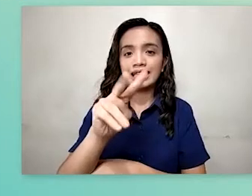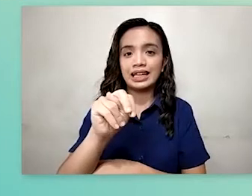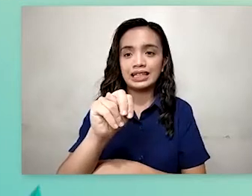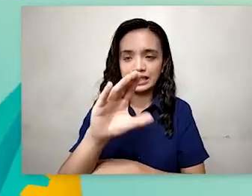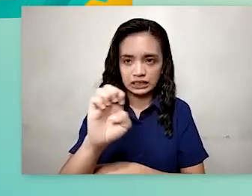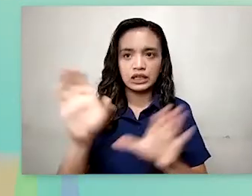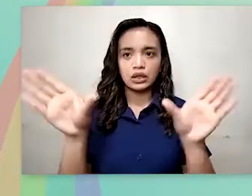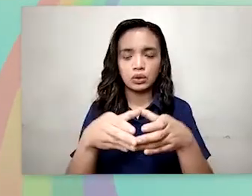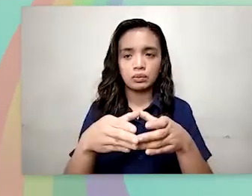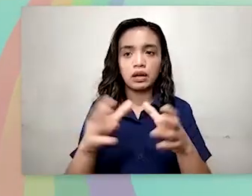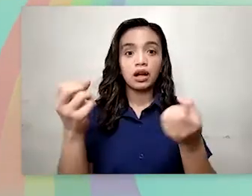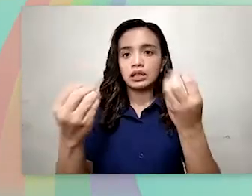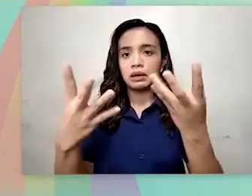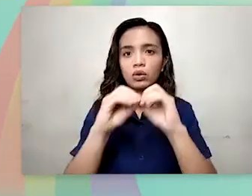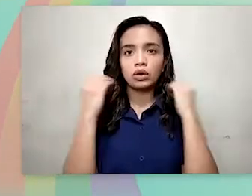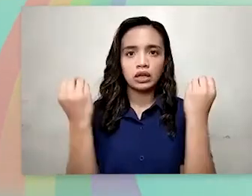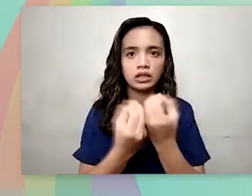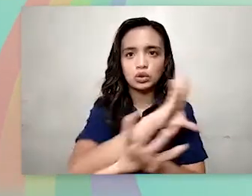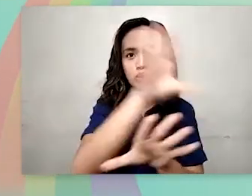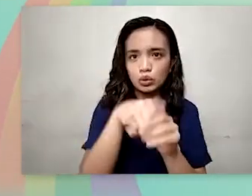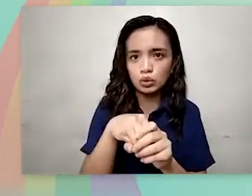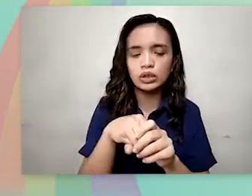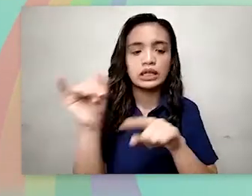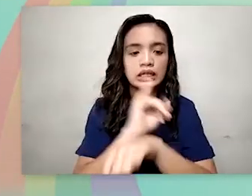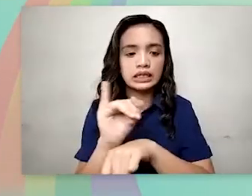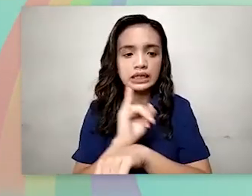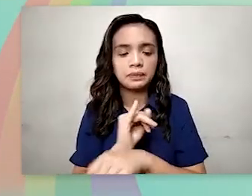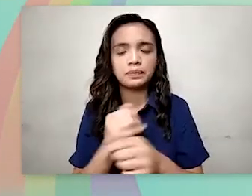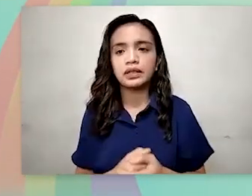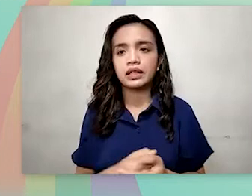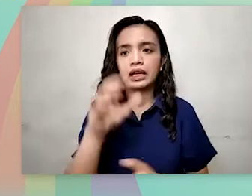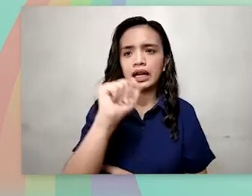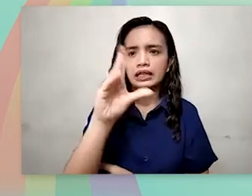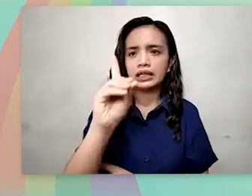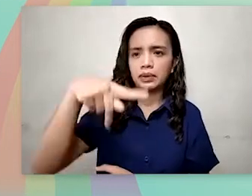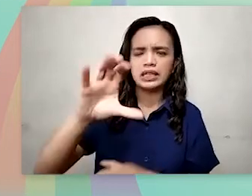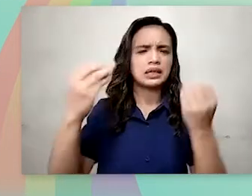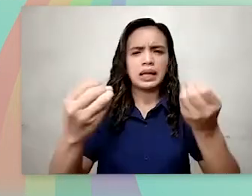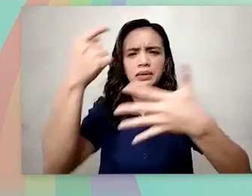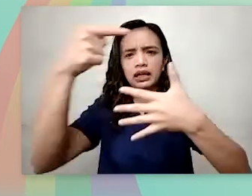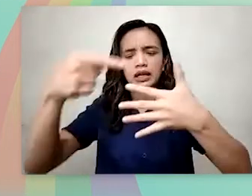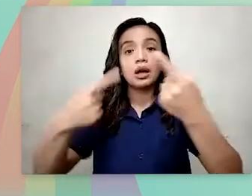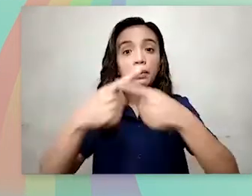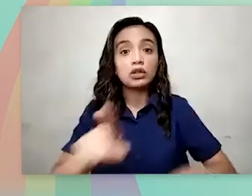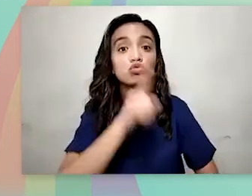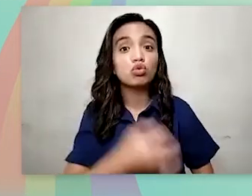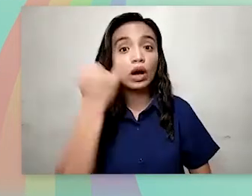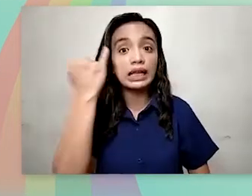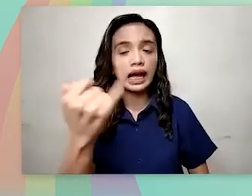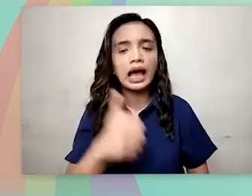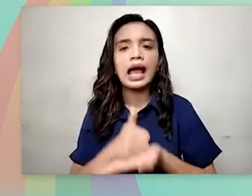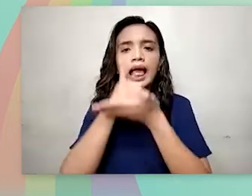2016. A number of our organizations are part of it, PhilExport and of course ADPC and many others. But the whole idea is to strengthen